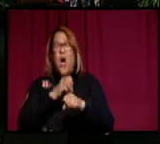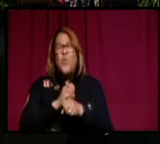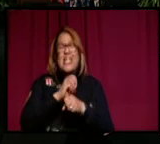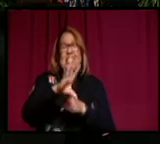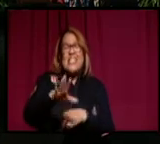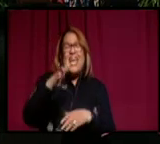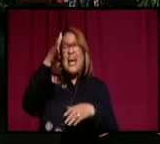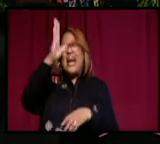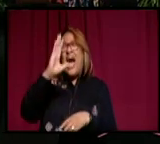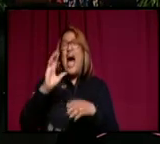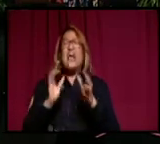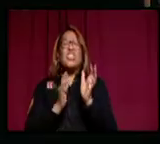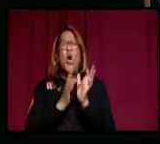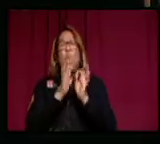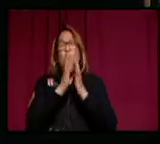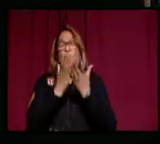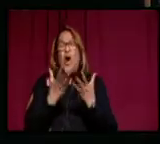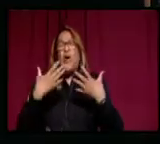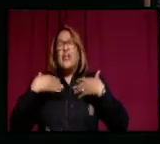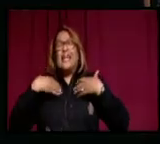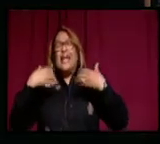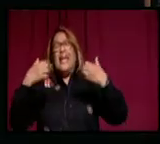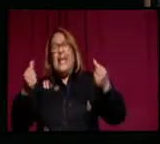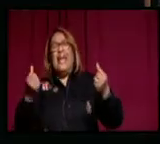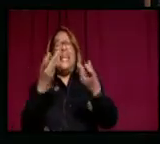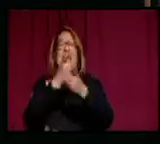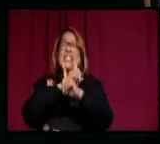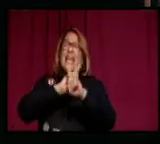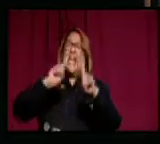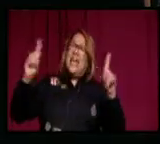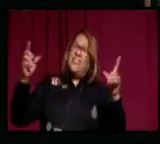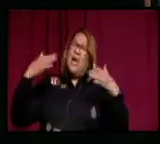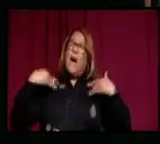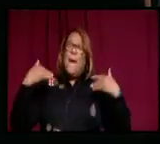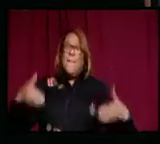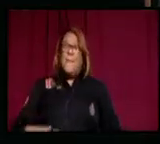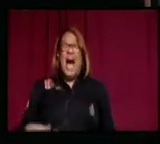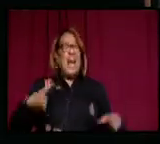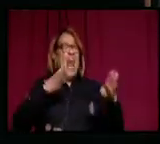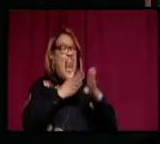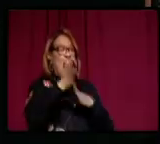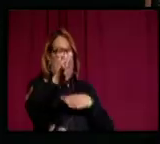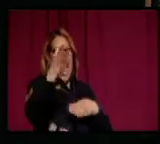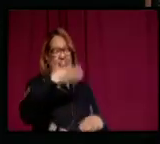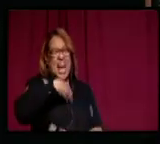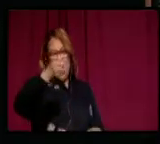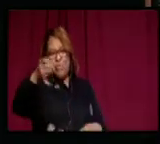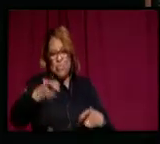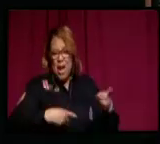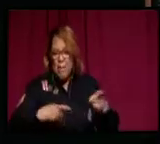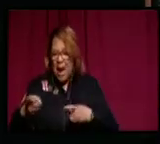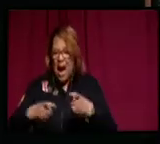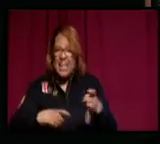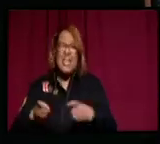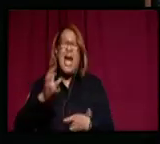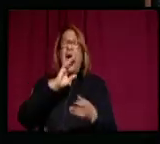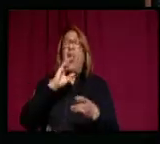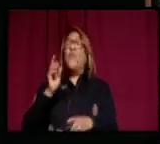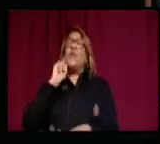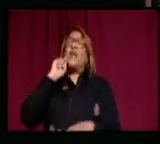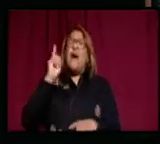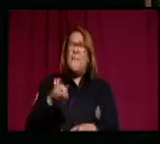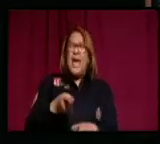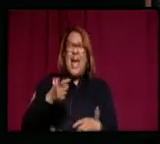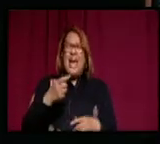of God, the word of healing, the word of deliverance. Body, line up. We command the body to line up. We command the